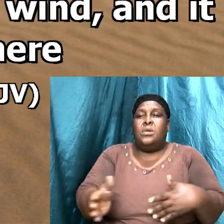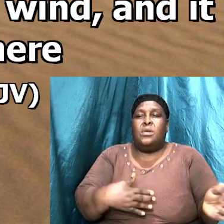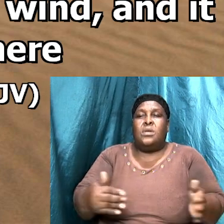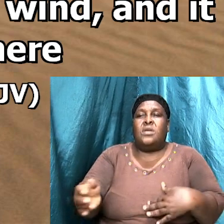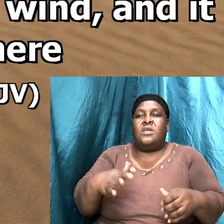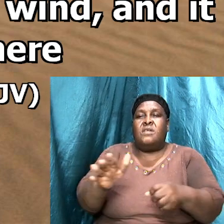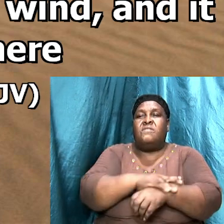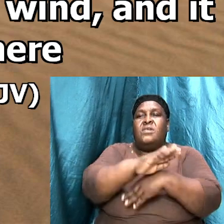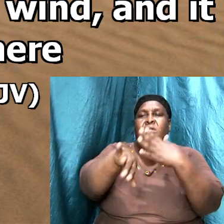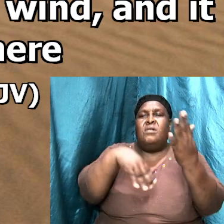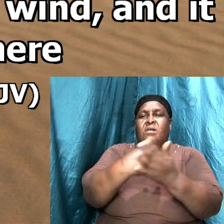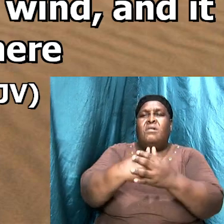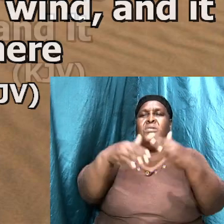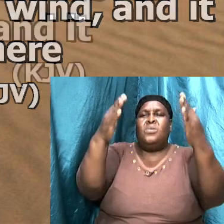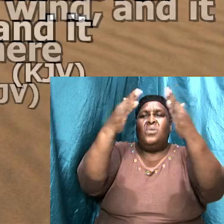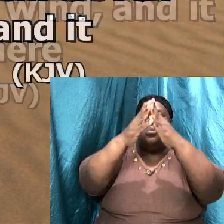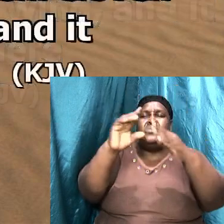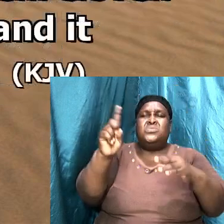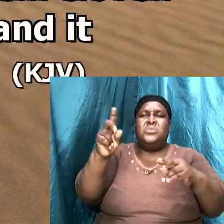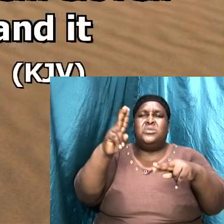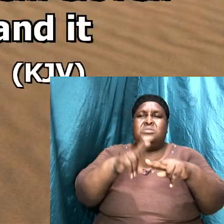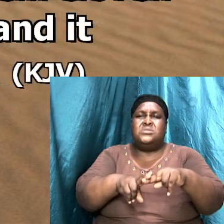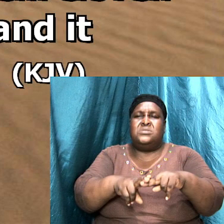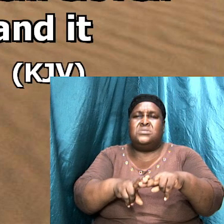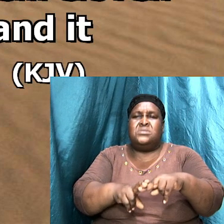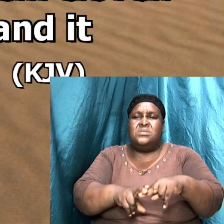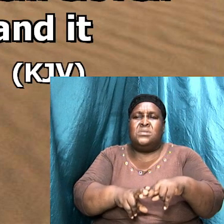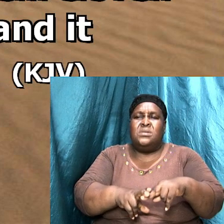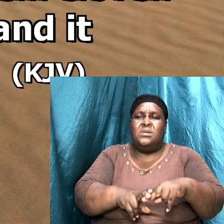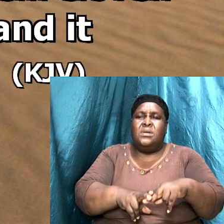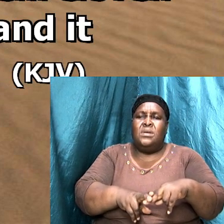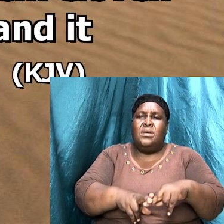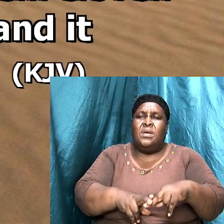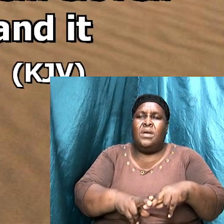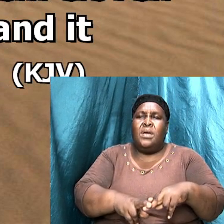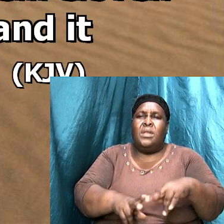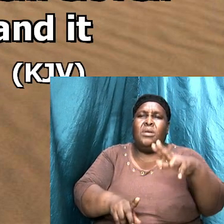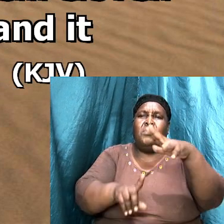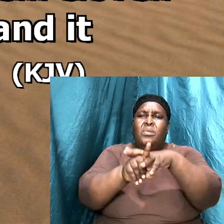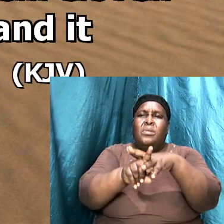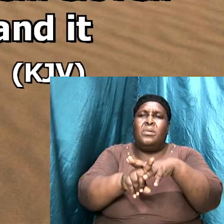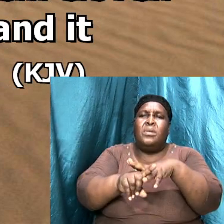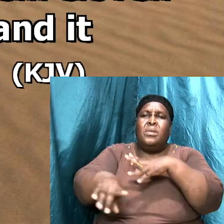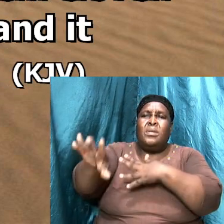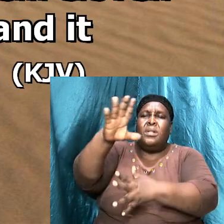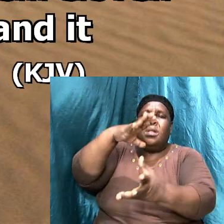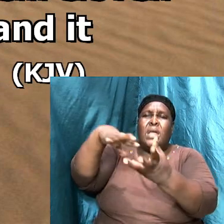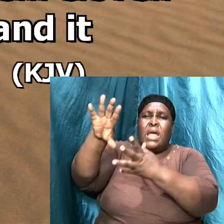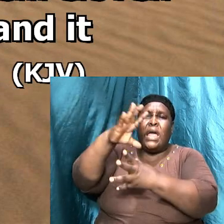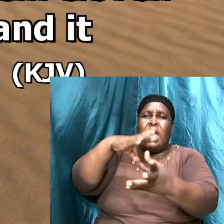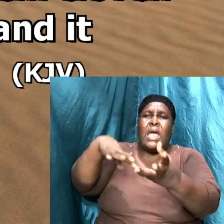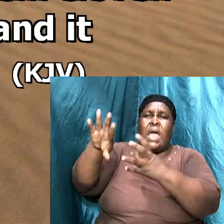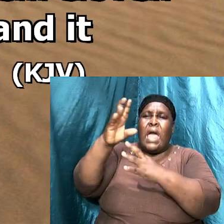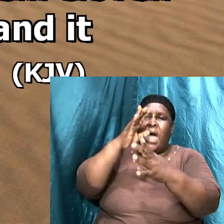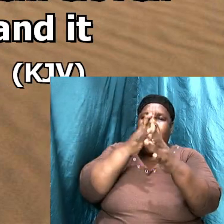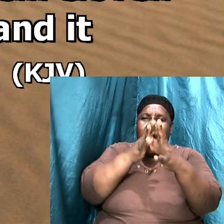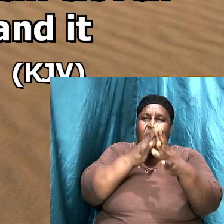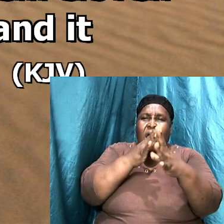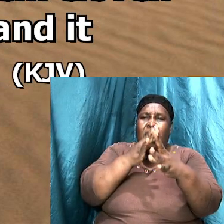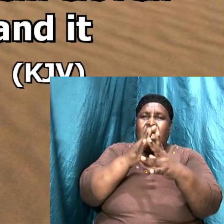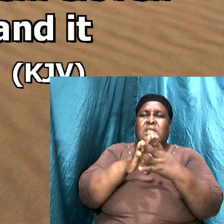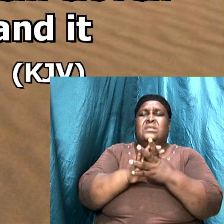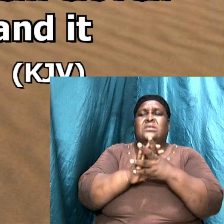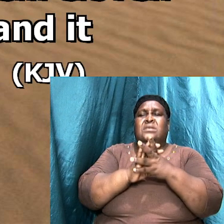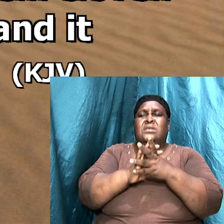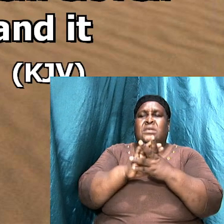where they were sitting and there appeared unto them cloven tongues like as of fire